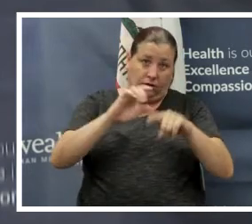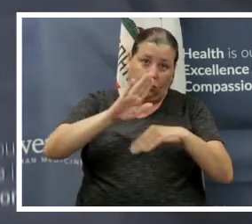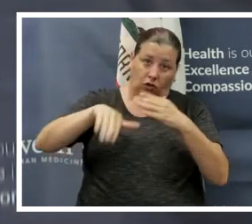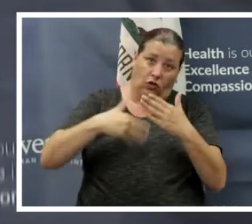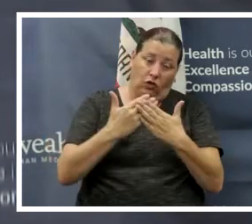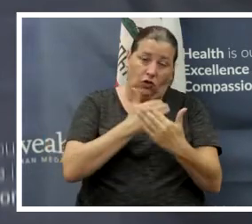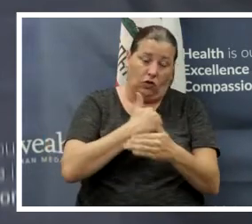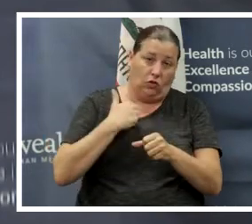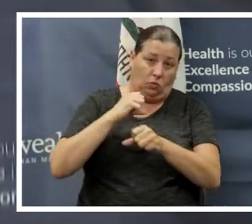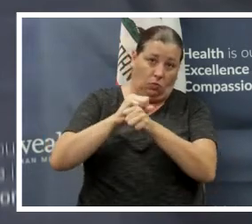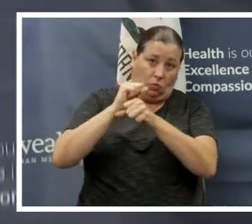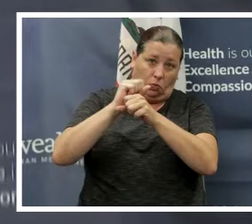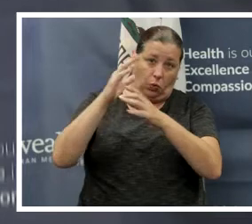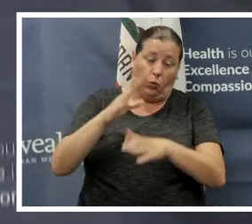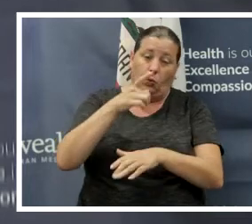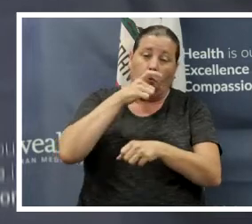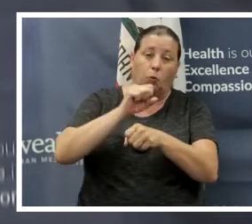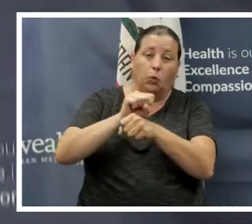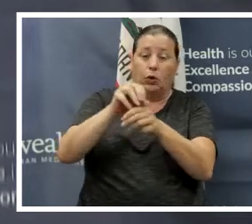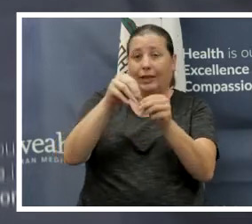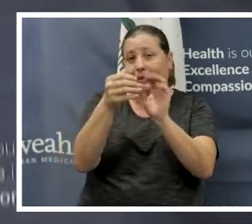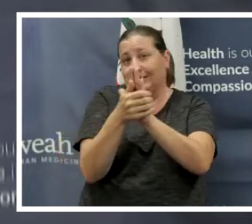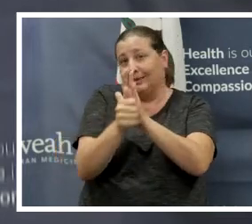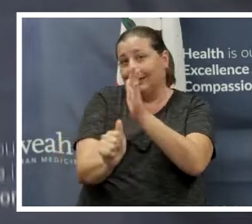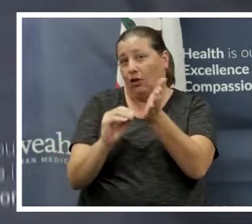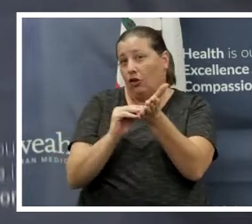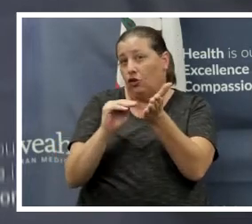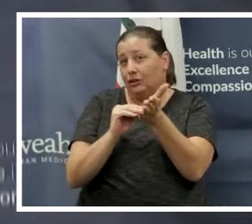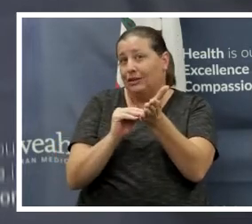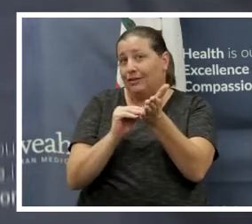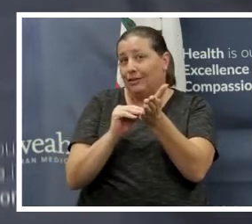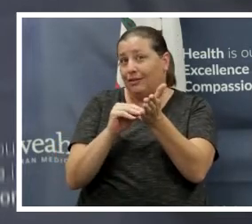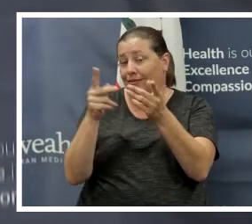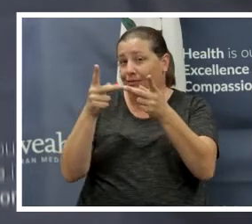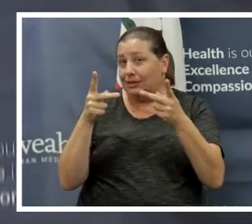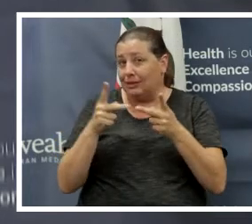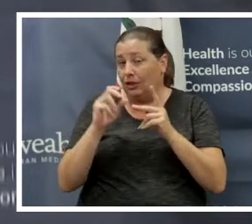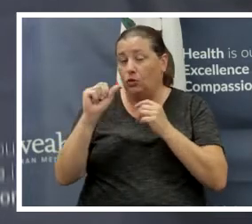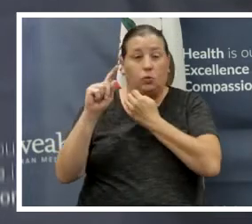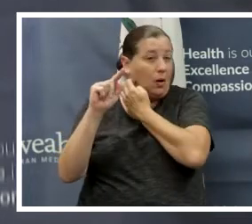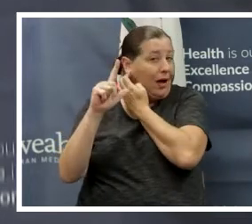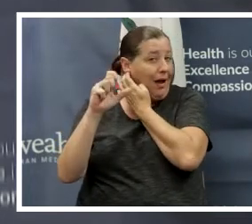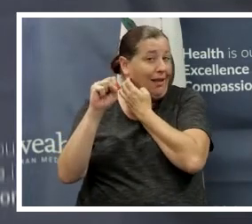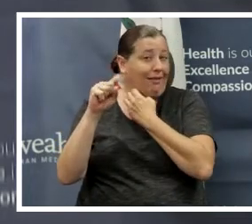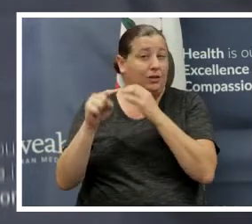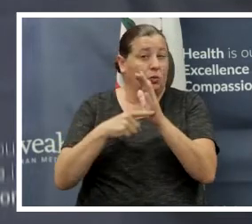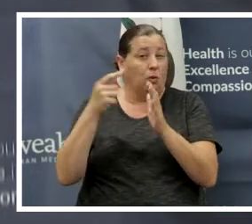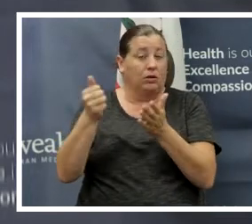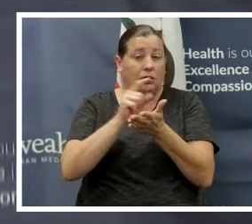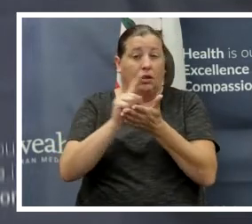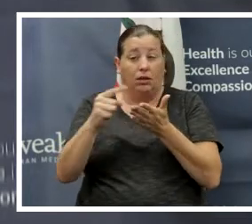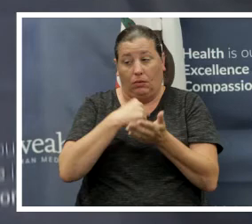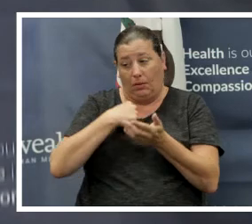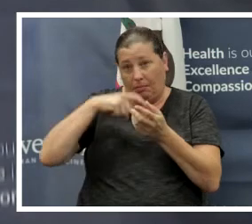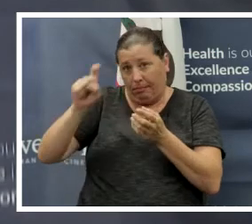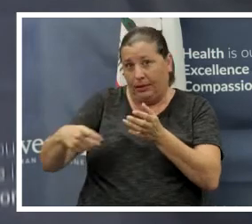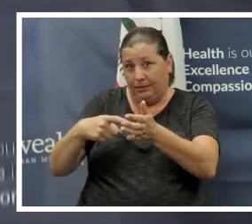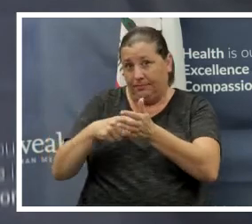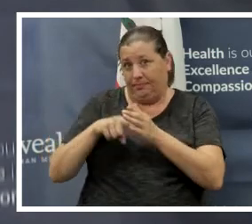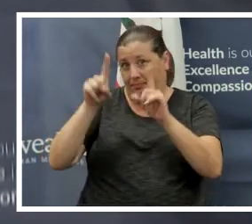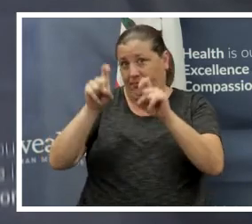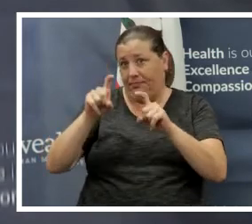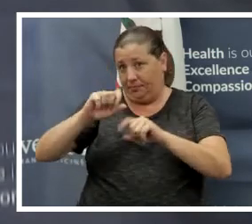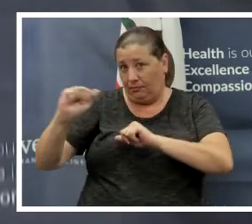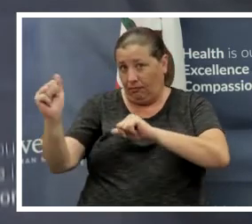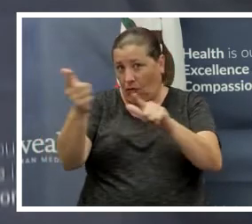skilled nursing facilities. So at least once a week, we now have to test all of those